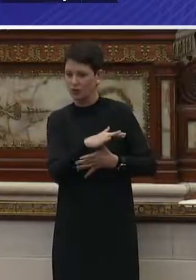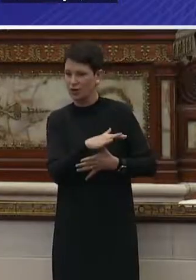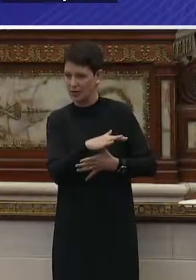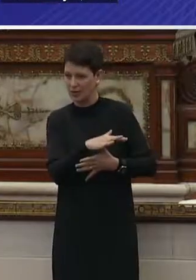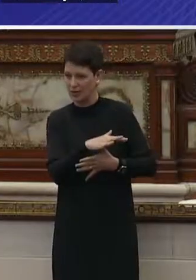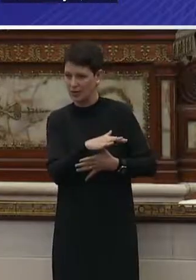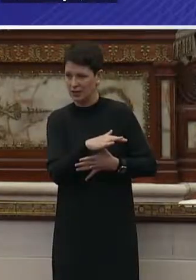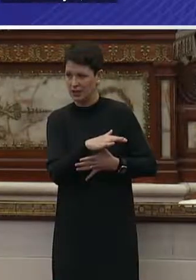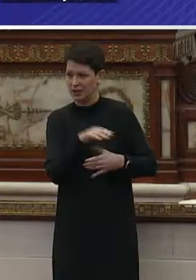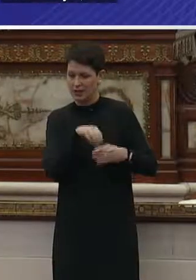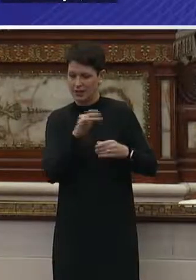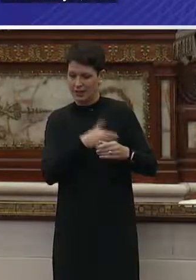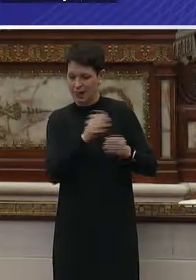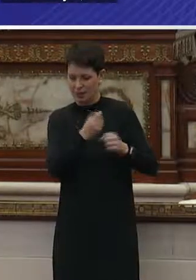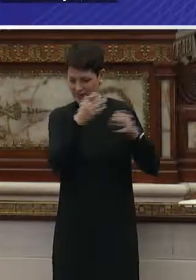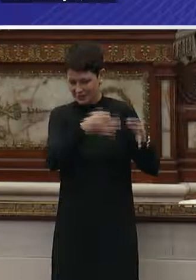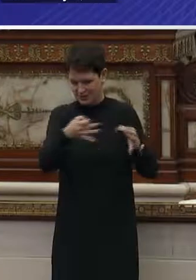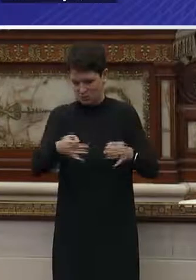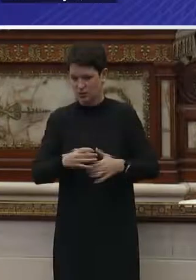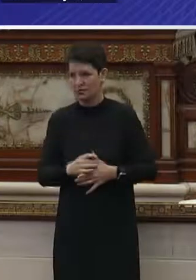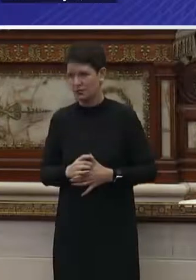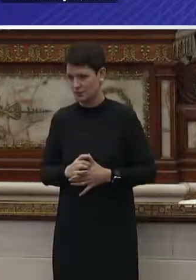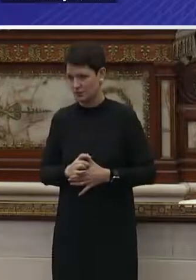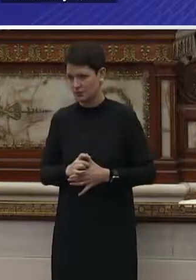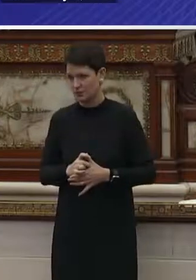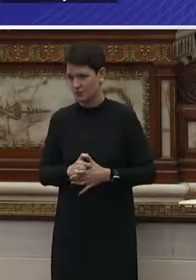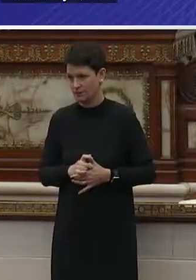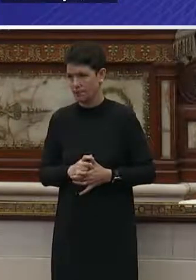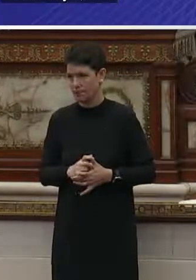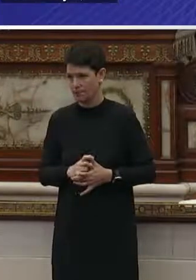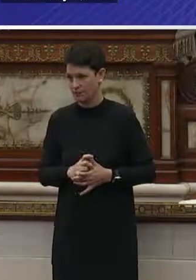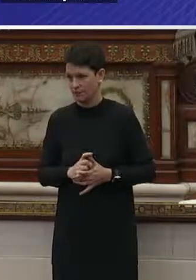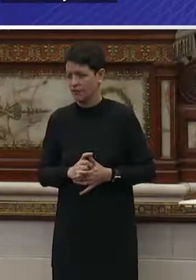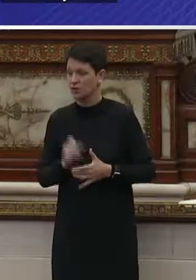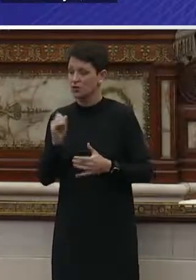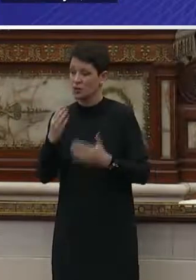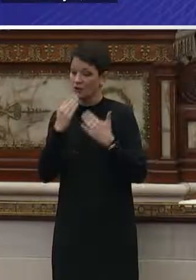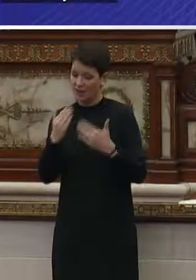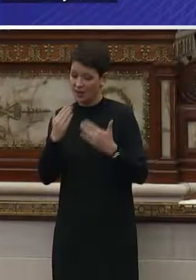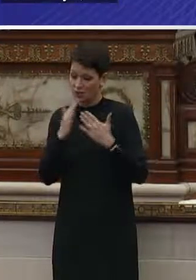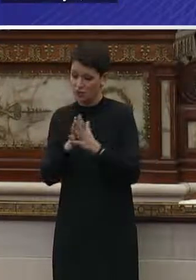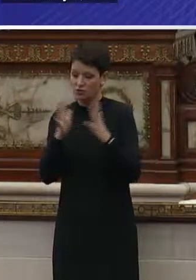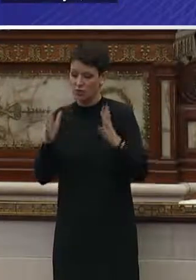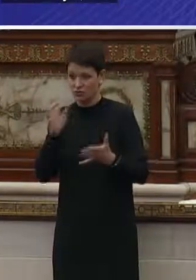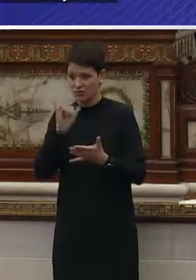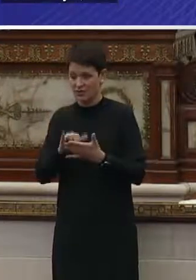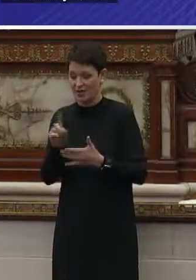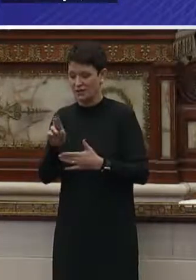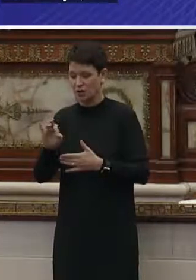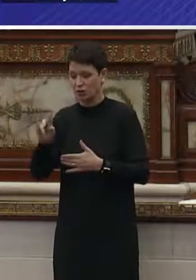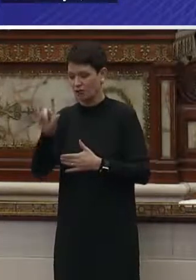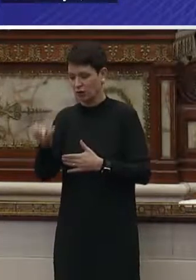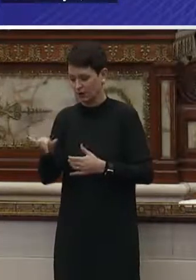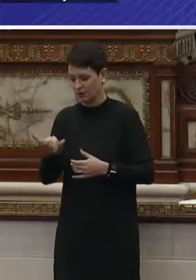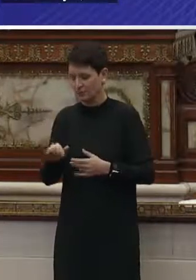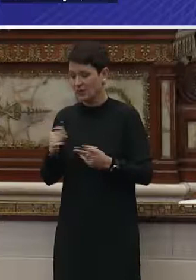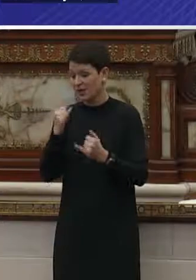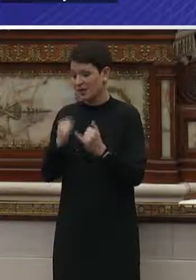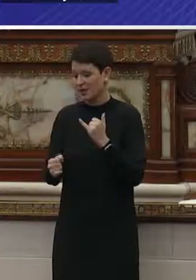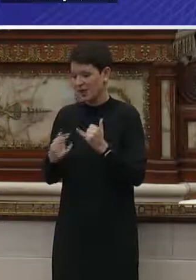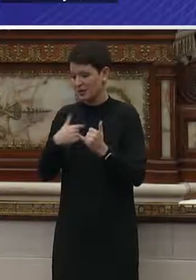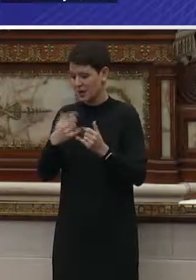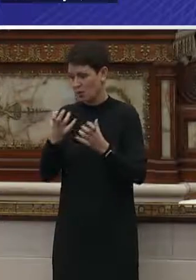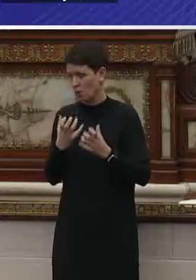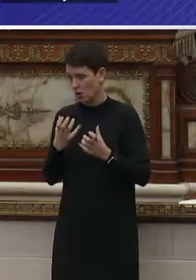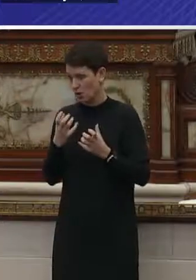in our decision making. So thank you so much for that, Dr. Farley. The last thing I want